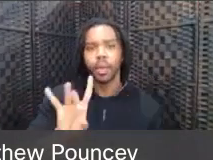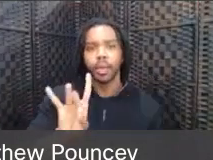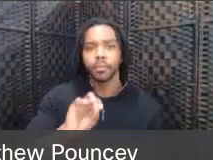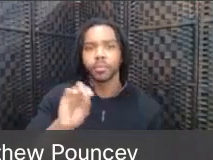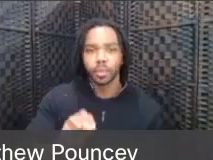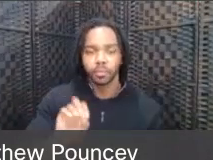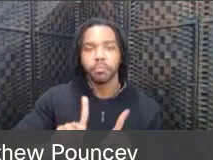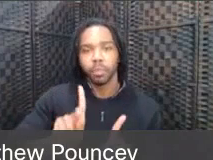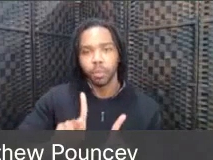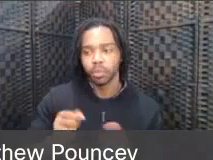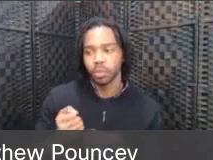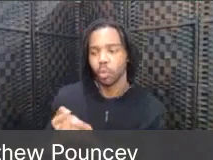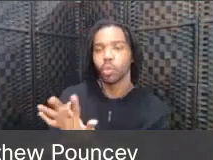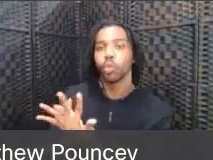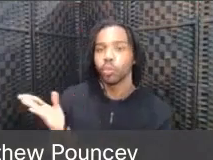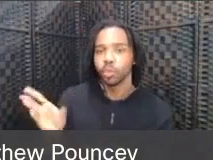are supported by DDA